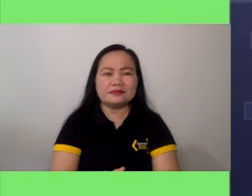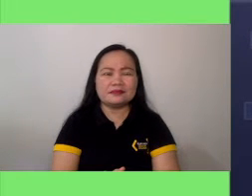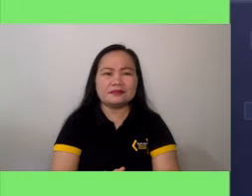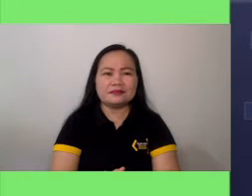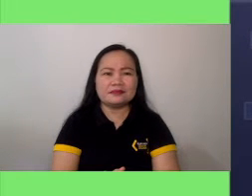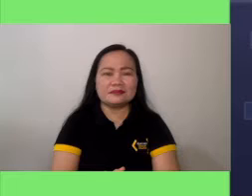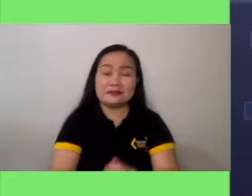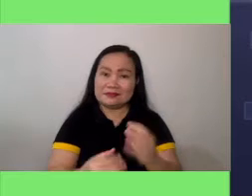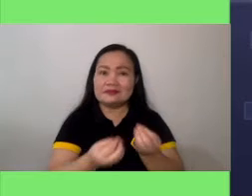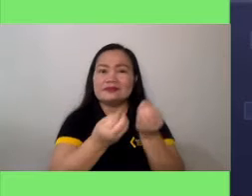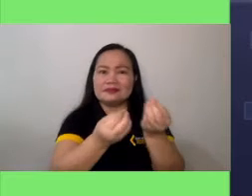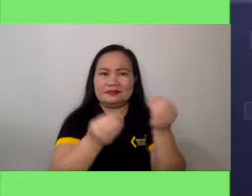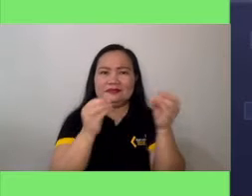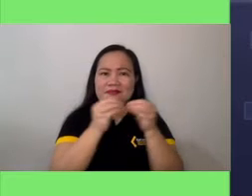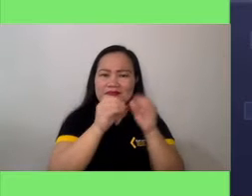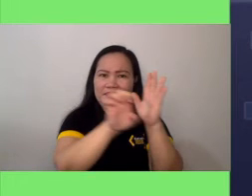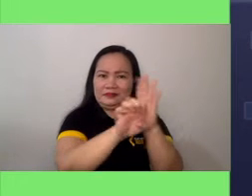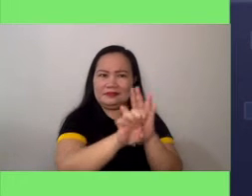of